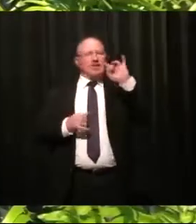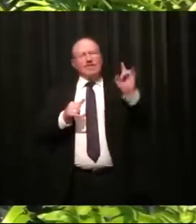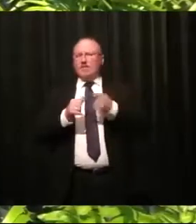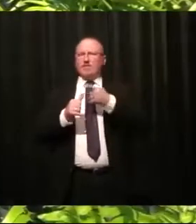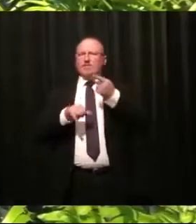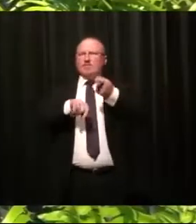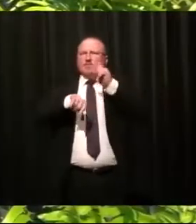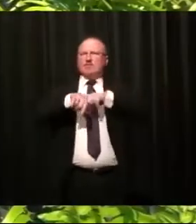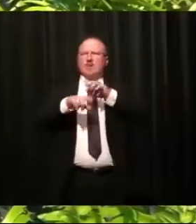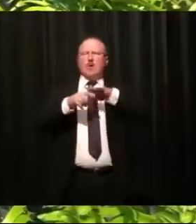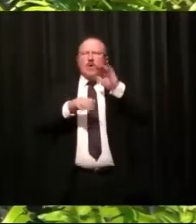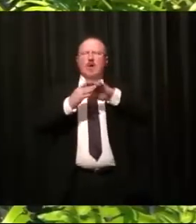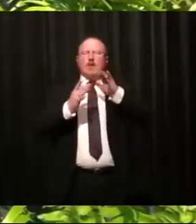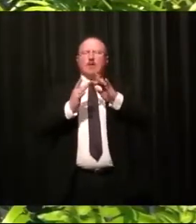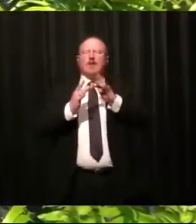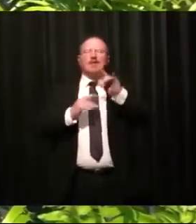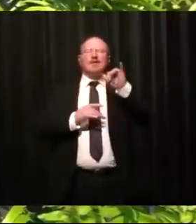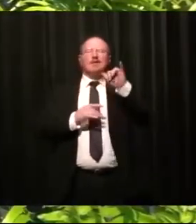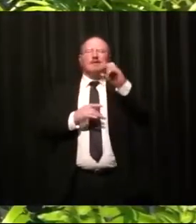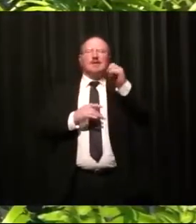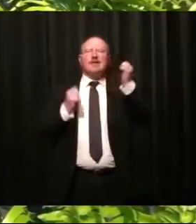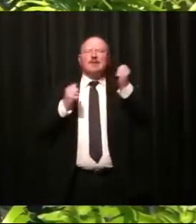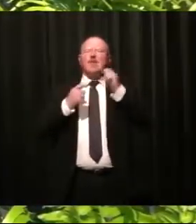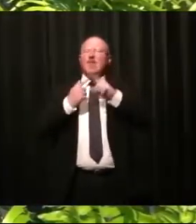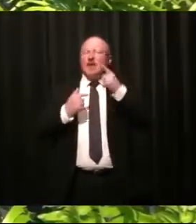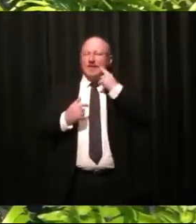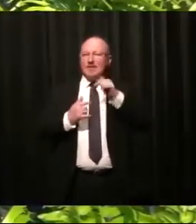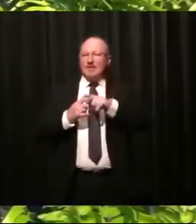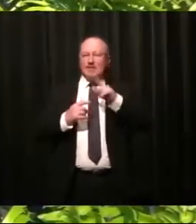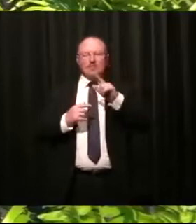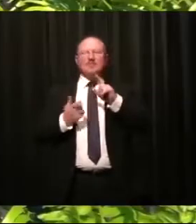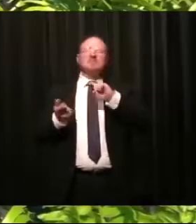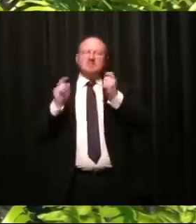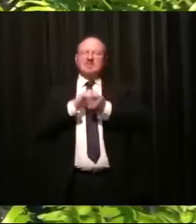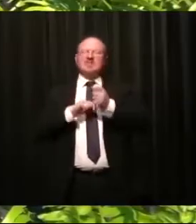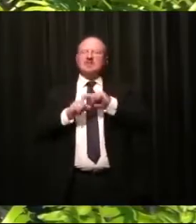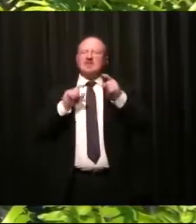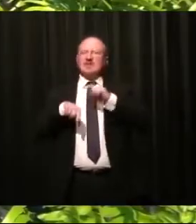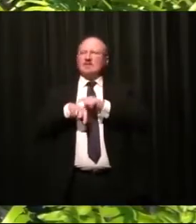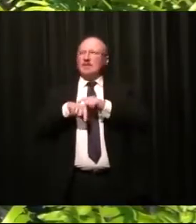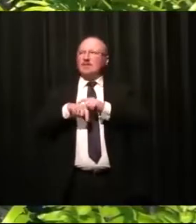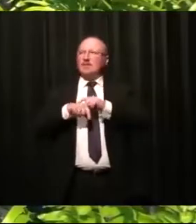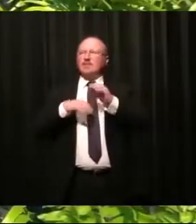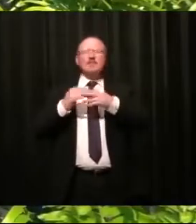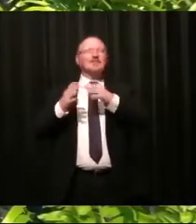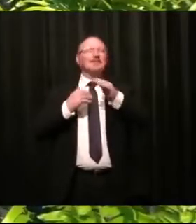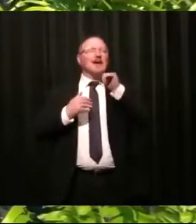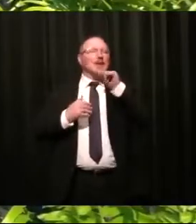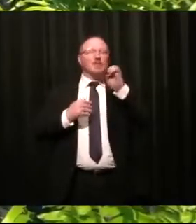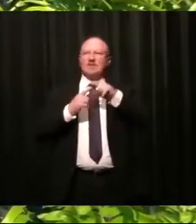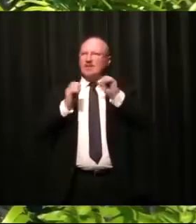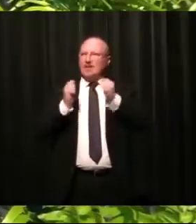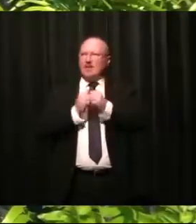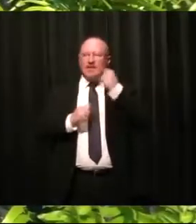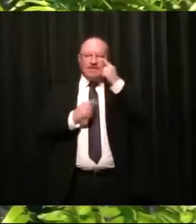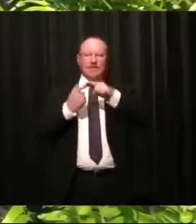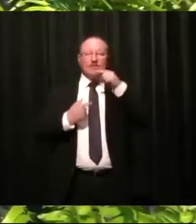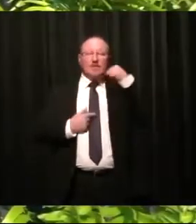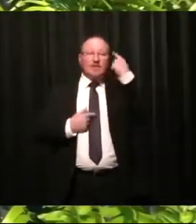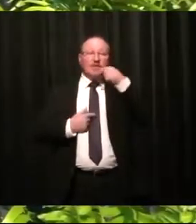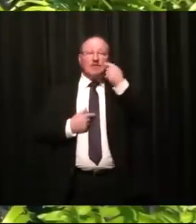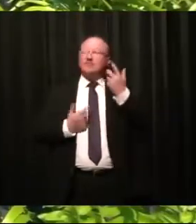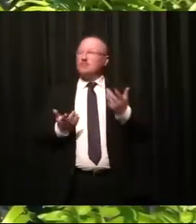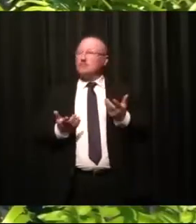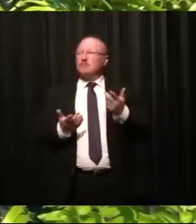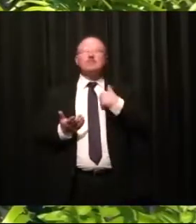doing its first ever online ceremony, but indeed these times are unprecedented. Despite not being able to be together face to